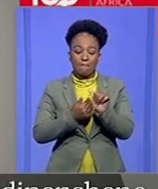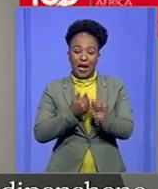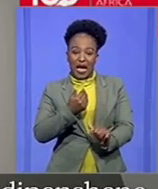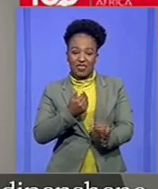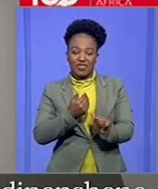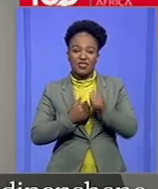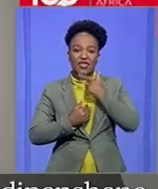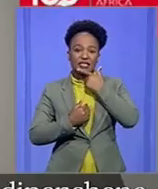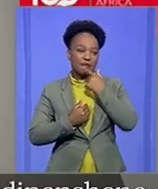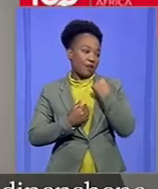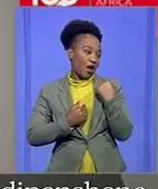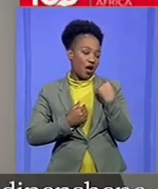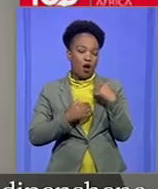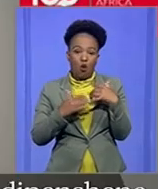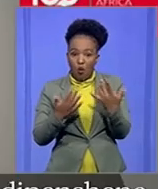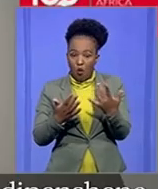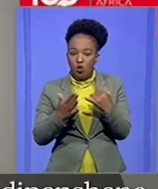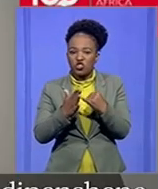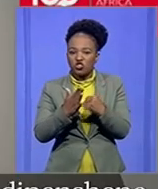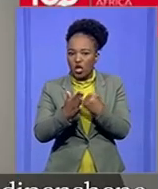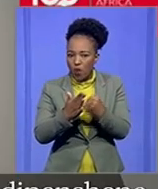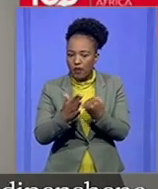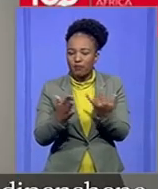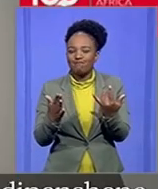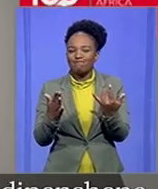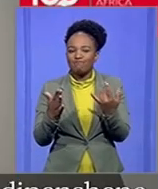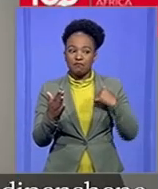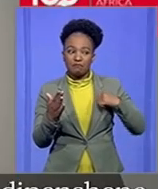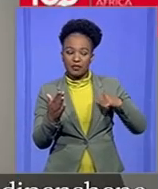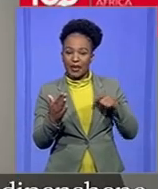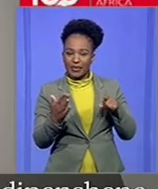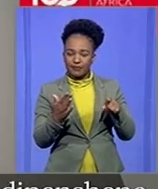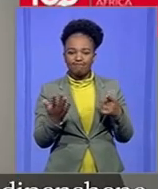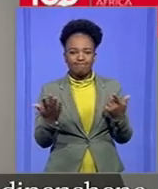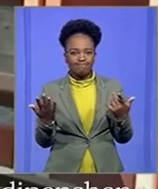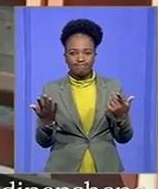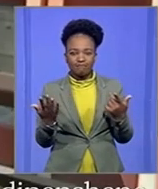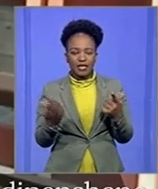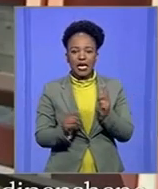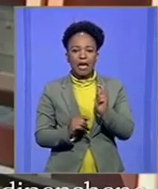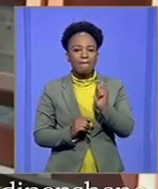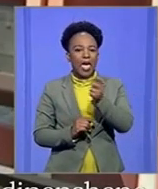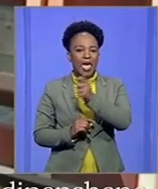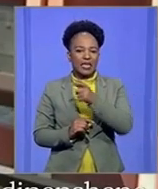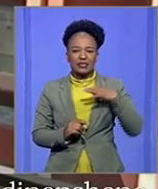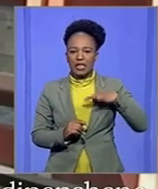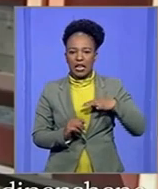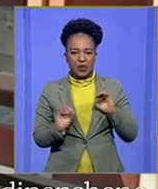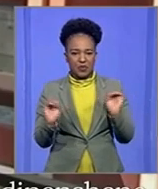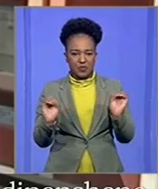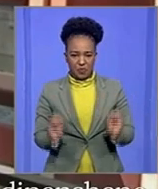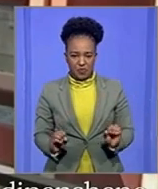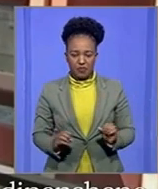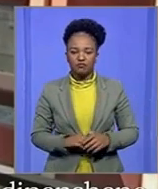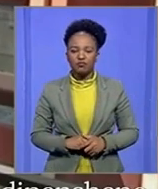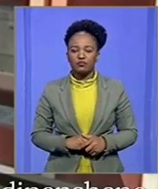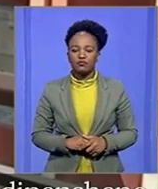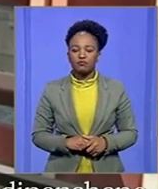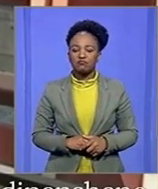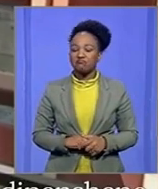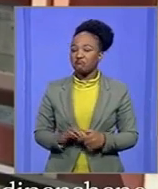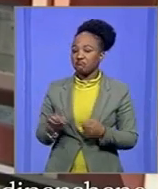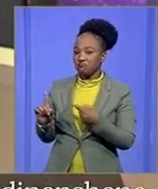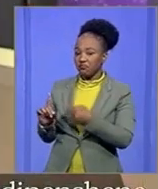December or January, municipality couldn't pay salaries. Tshweni o phaelletse ka hore dikhampani tsa poraefete